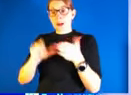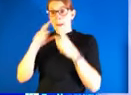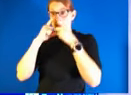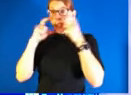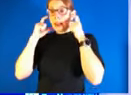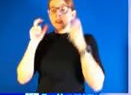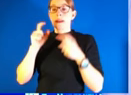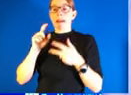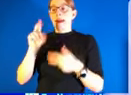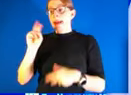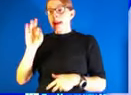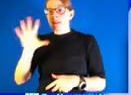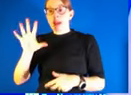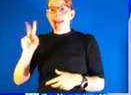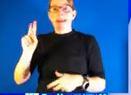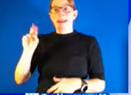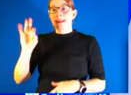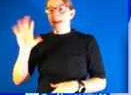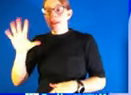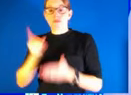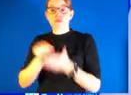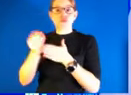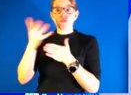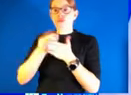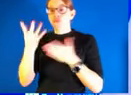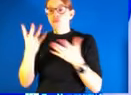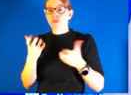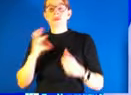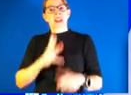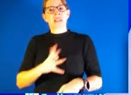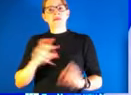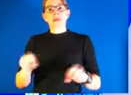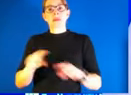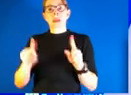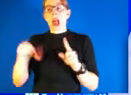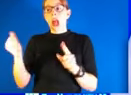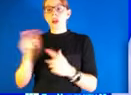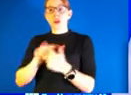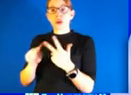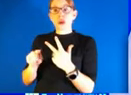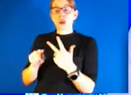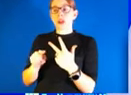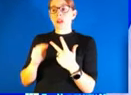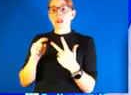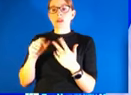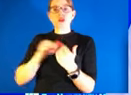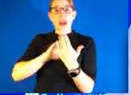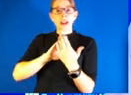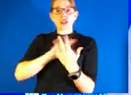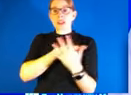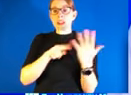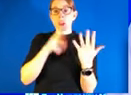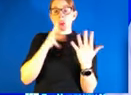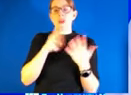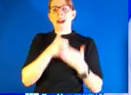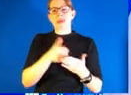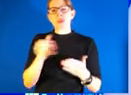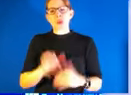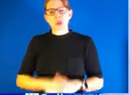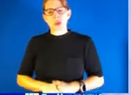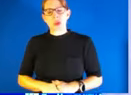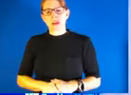KN95, that is reasonable to do. But if you're doing those other mitigation strategies, that will help as well. And just saw